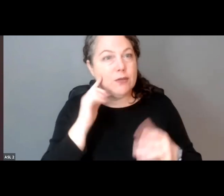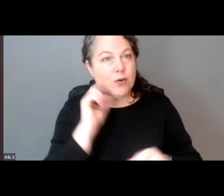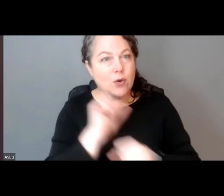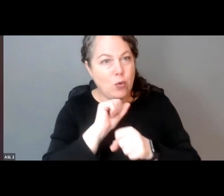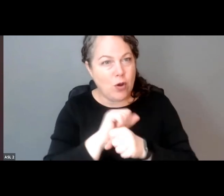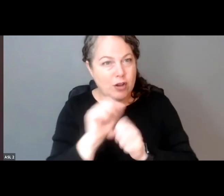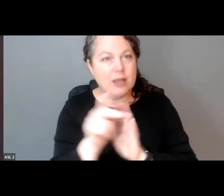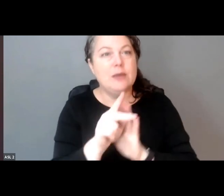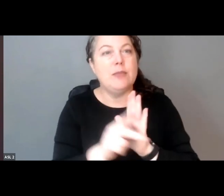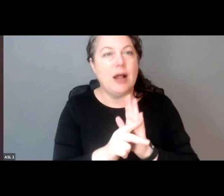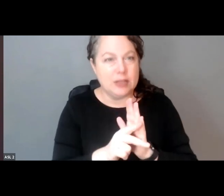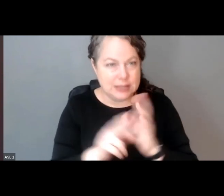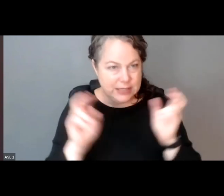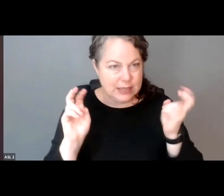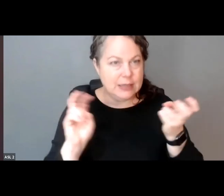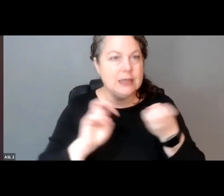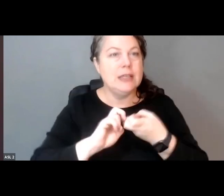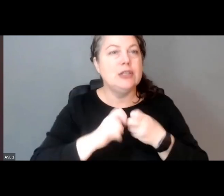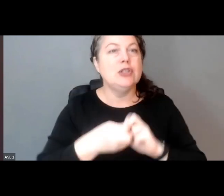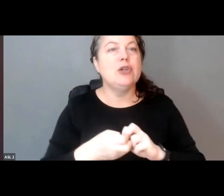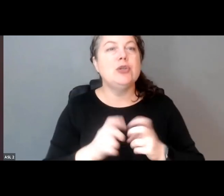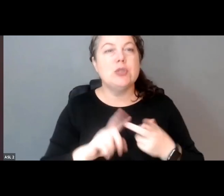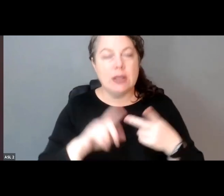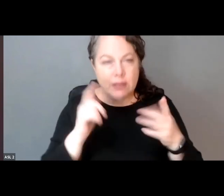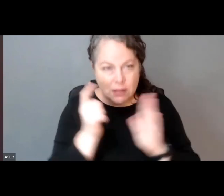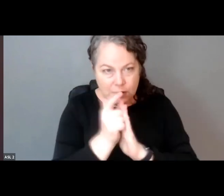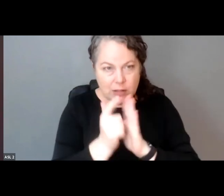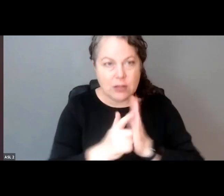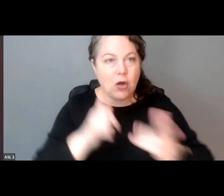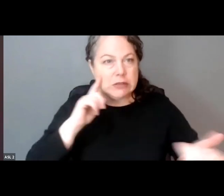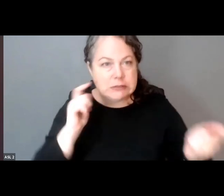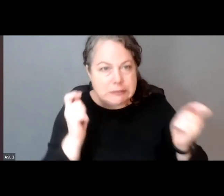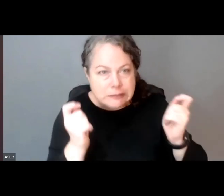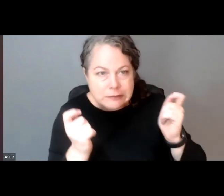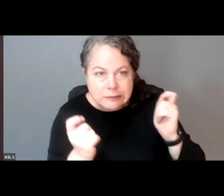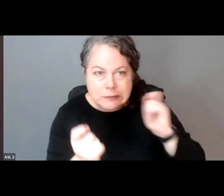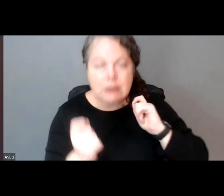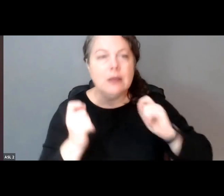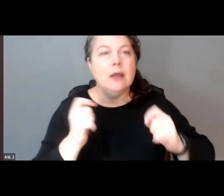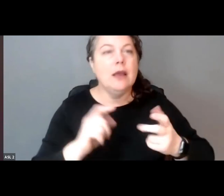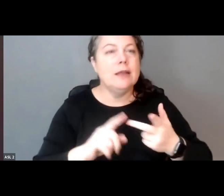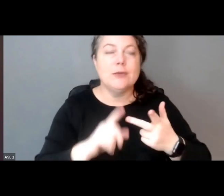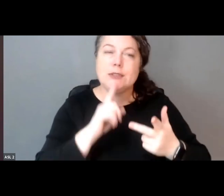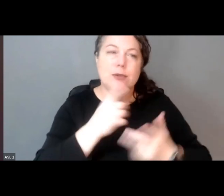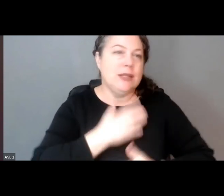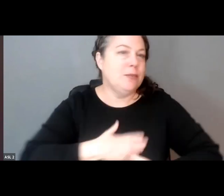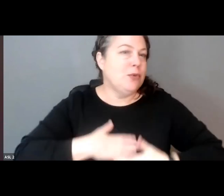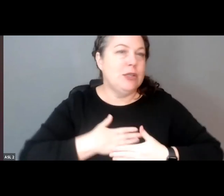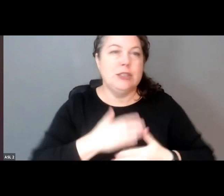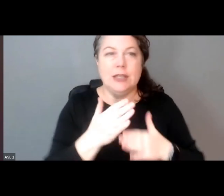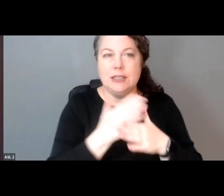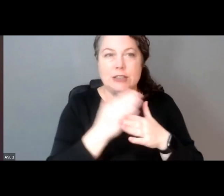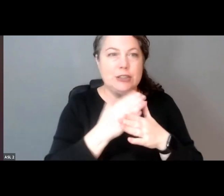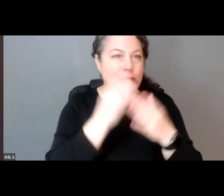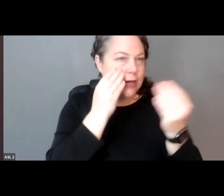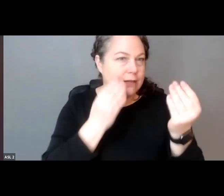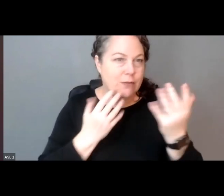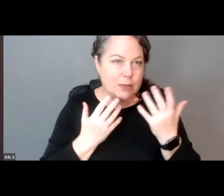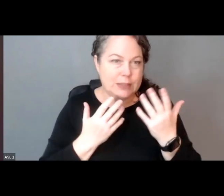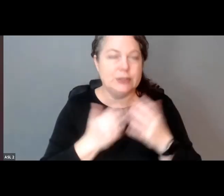these changes to some of the laws out there. And we really appreciate your sharing that information with us.